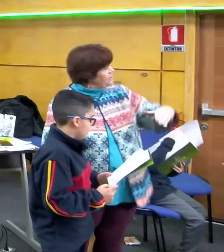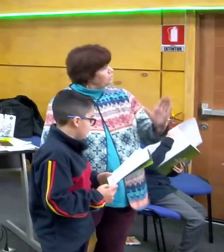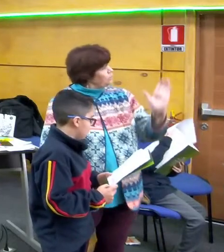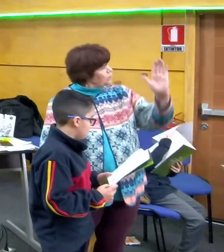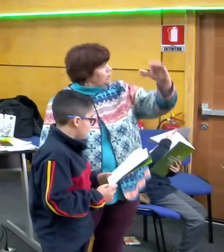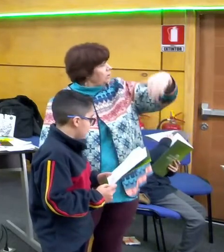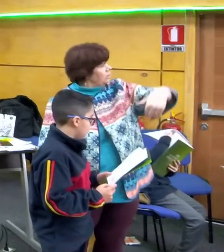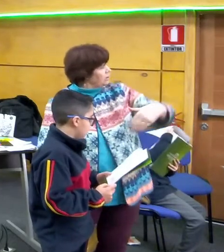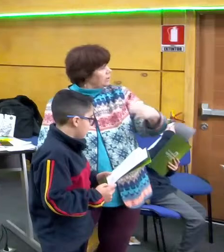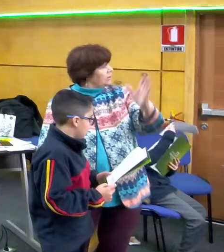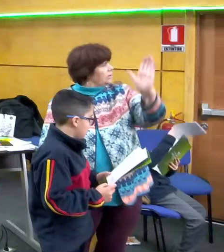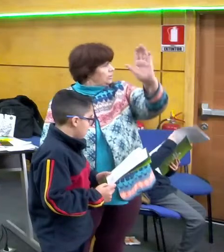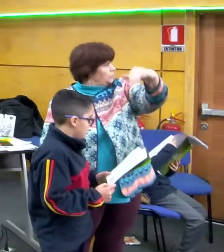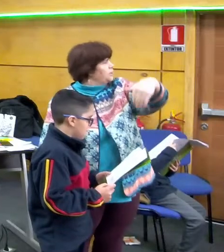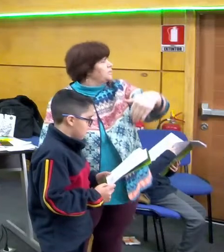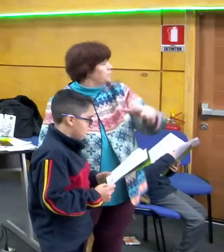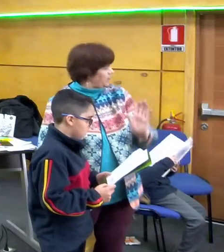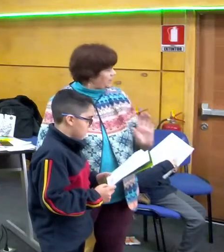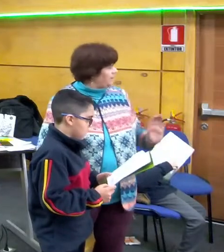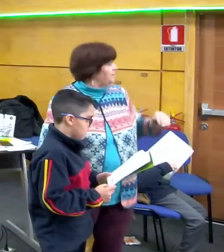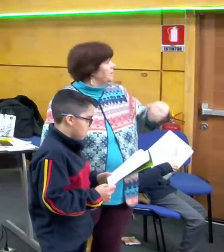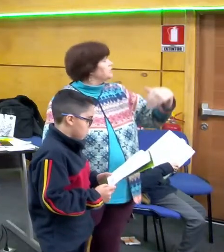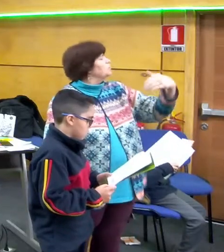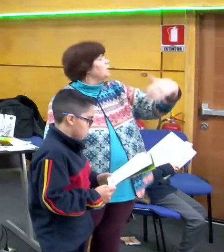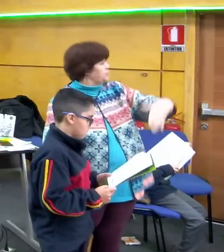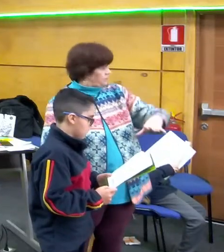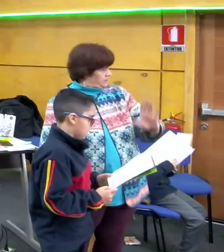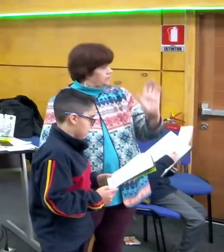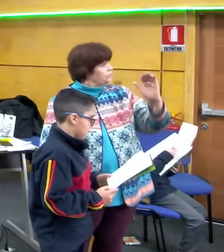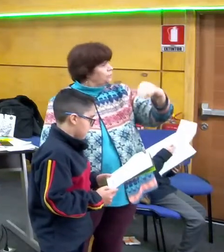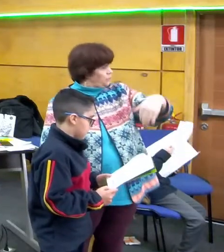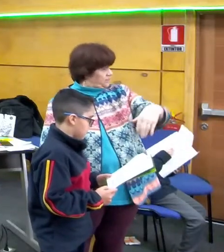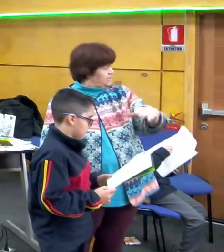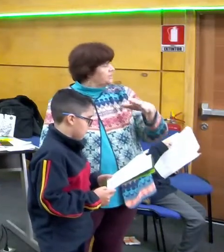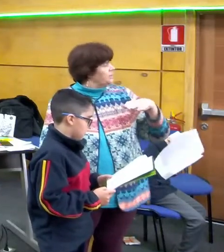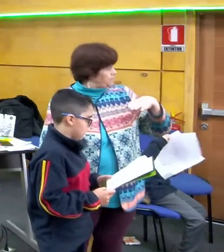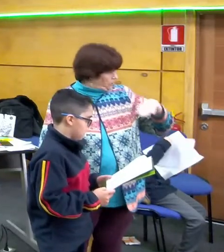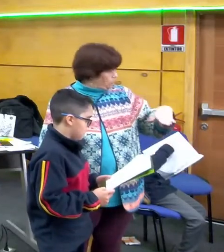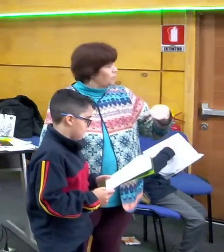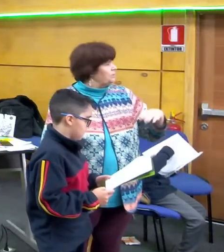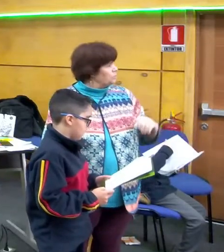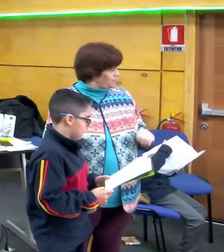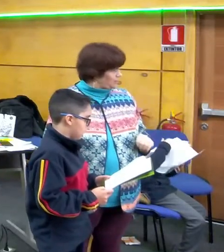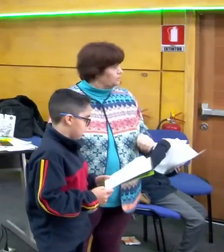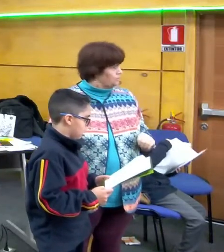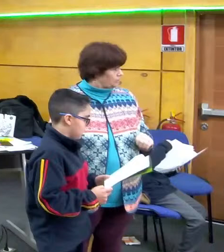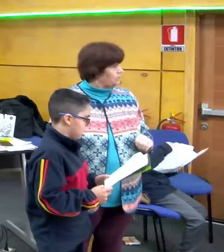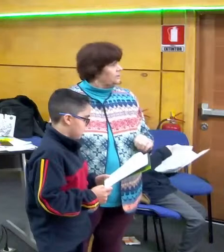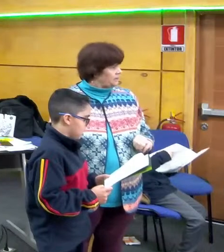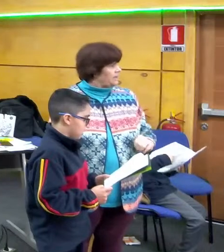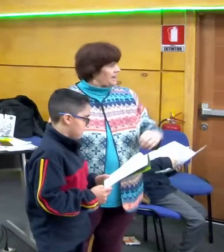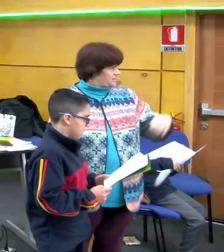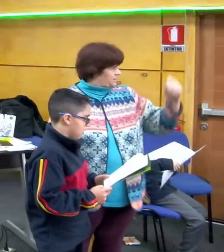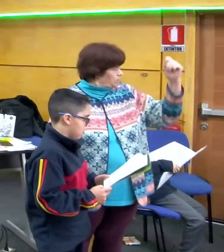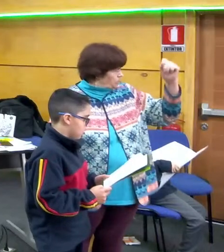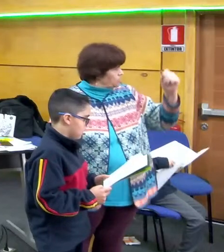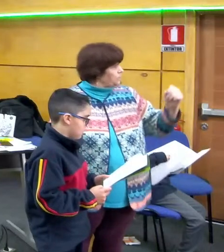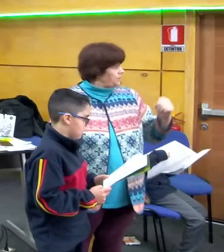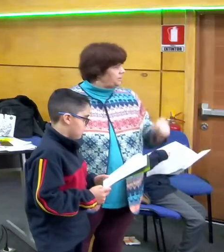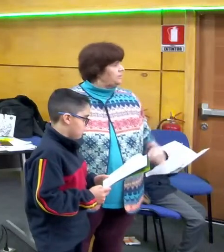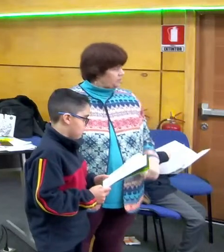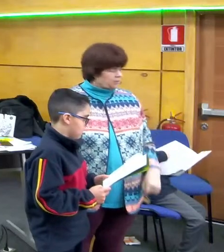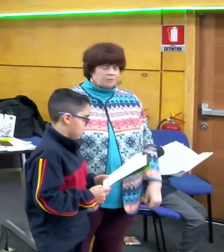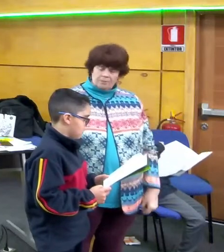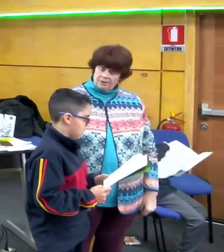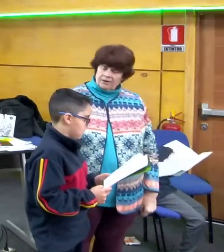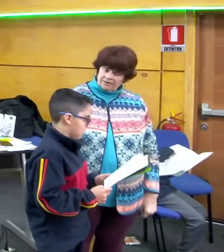Get a little more rhythm and expression in his voice instead of being quite so monotone. As he goes through